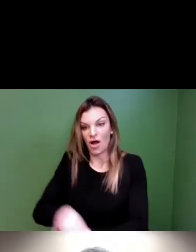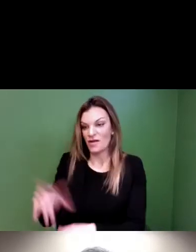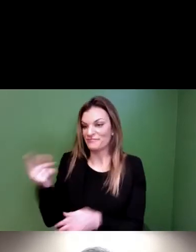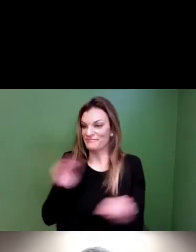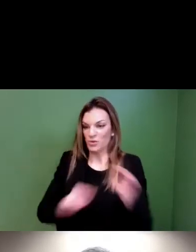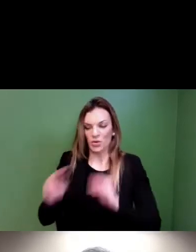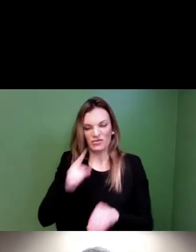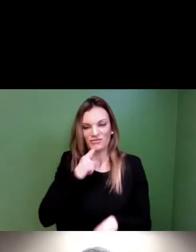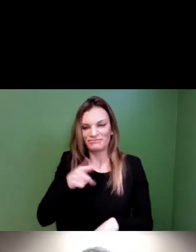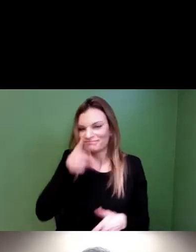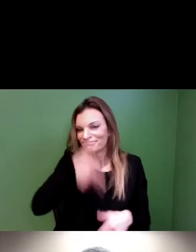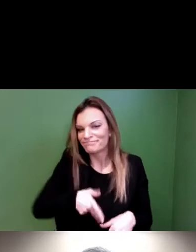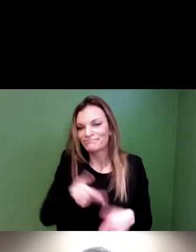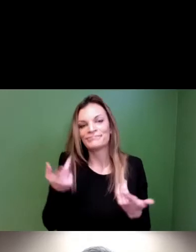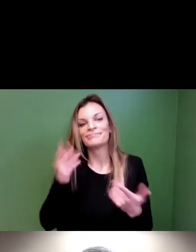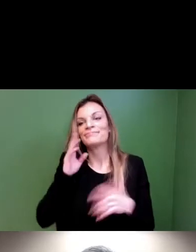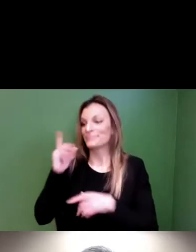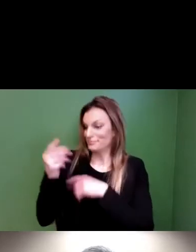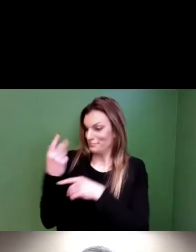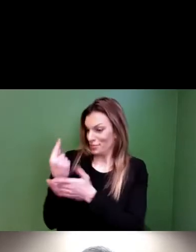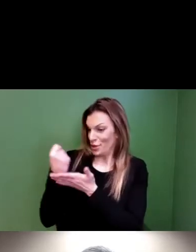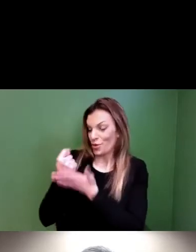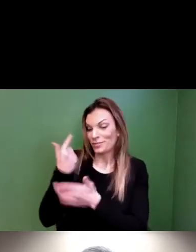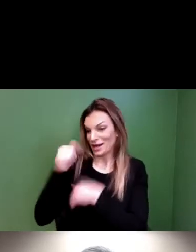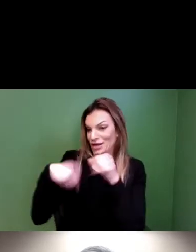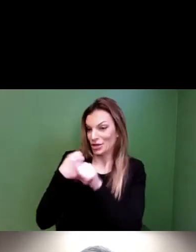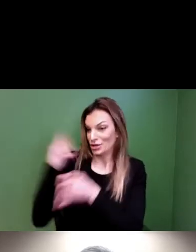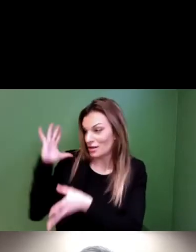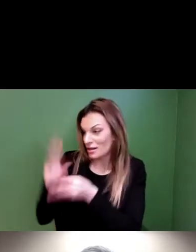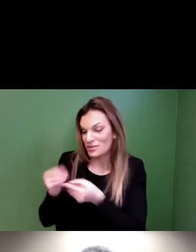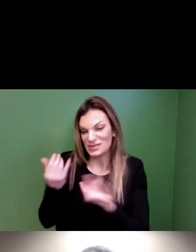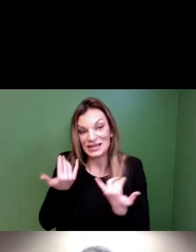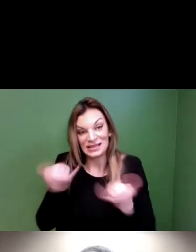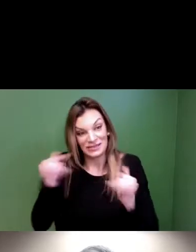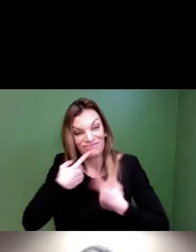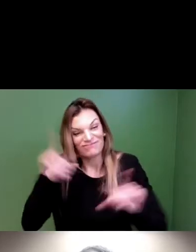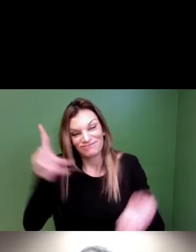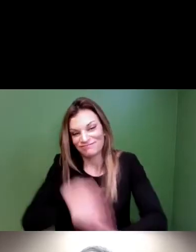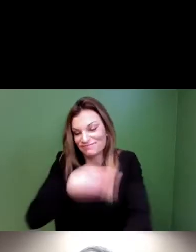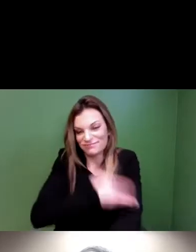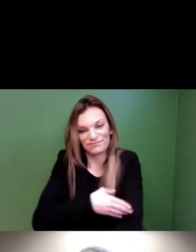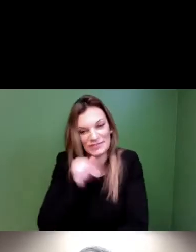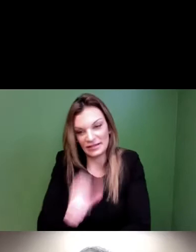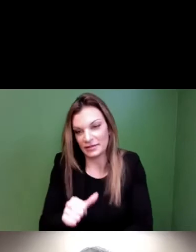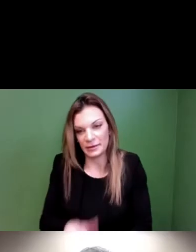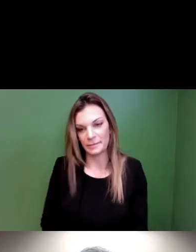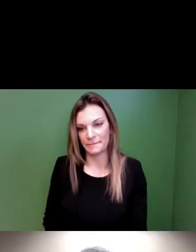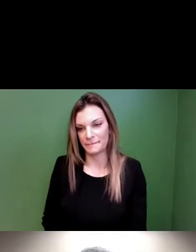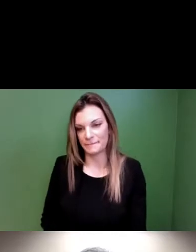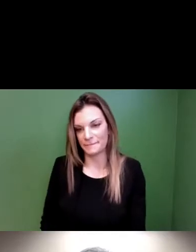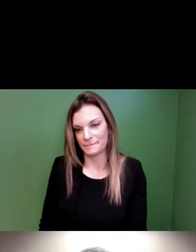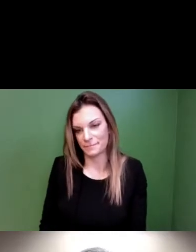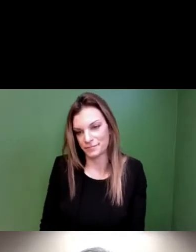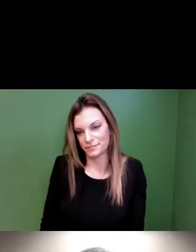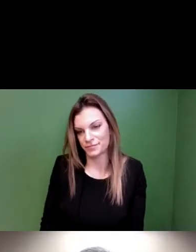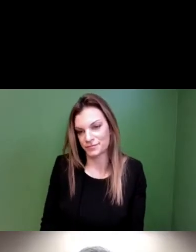despite a lot of treatments in the past, he just didn't really achieve what he needed to achieve to become more functional. Fast